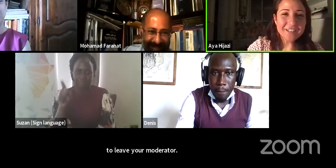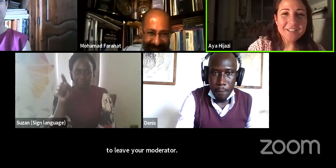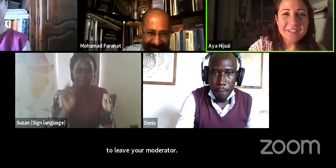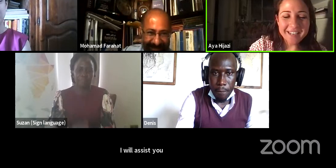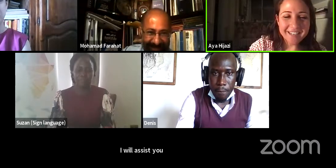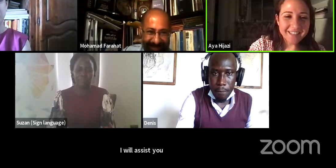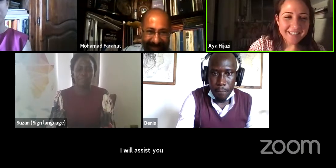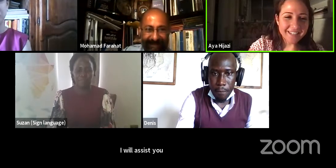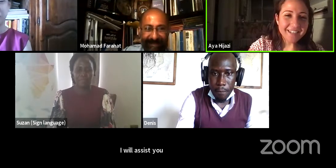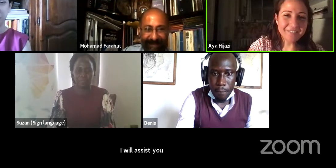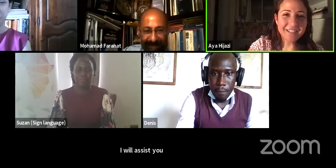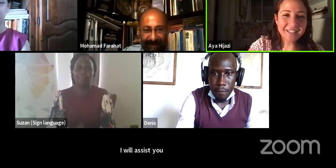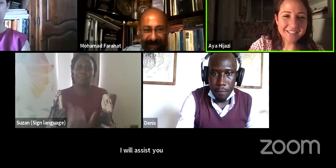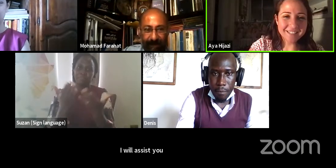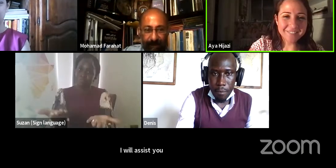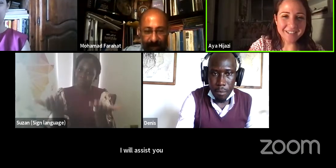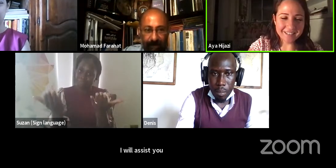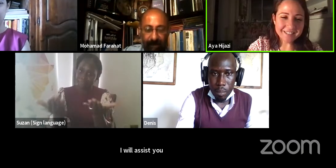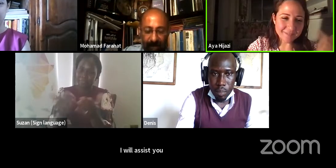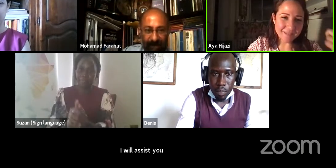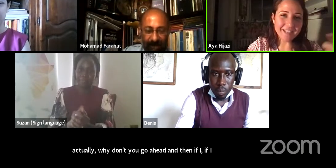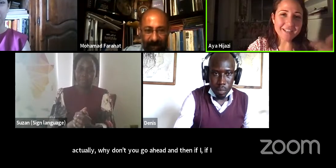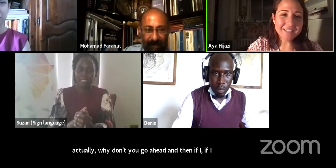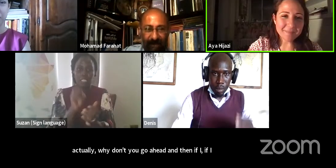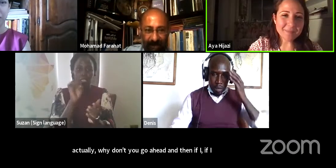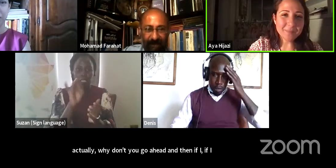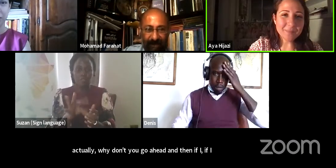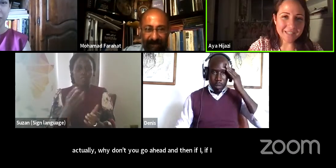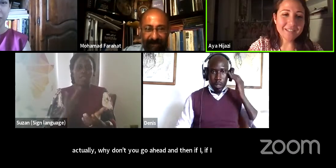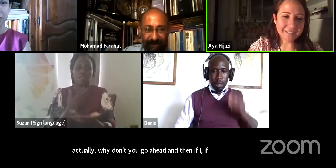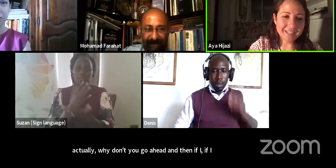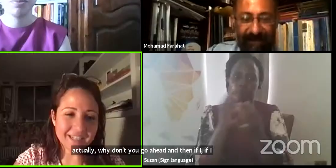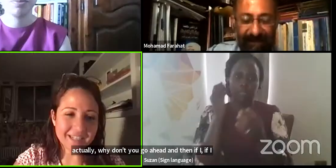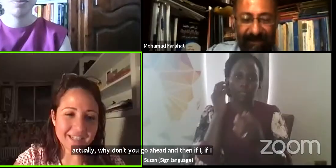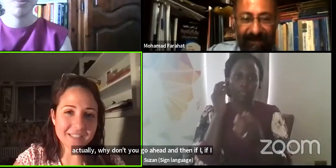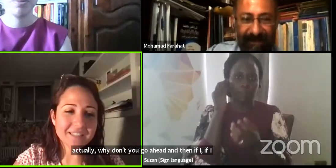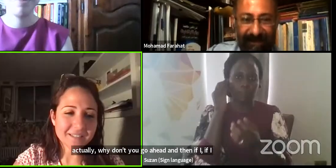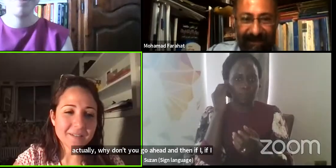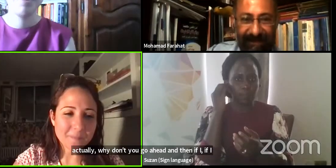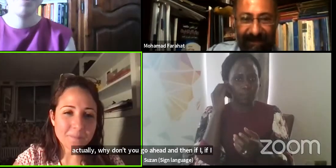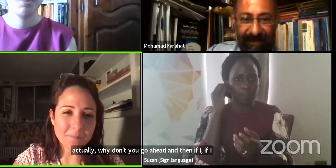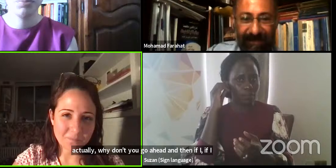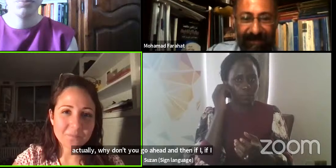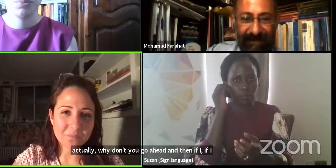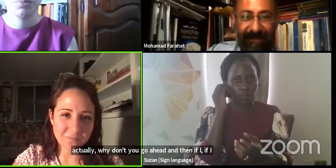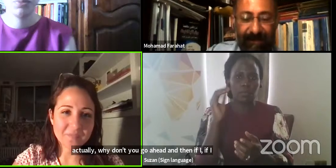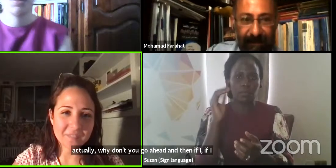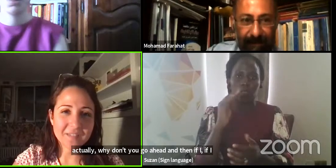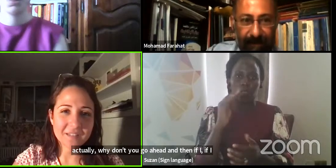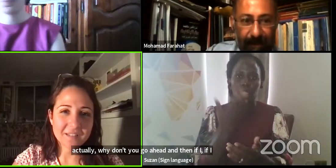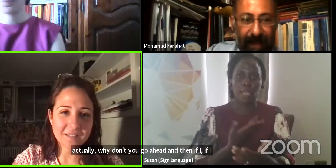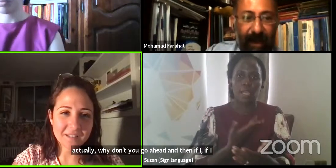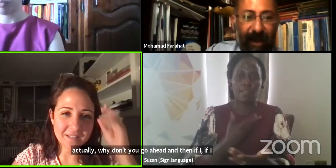Actually, why don't you go ahead, and then if something else comes to mind, I'll add to it.